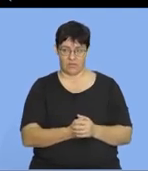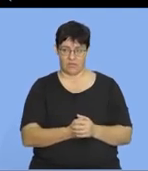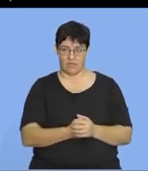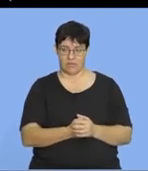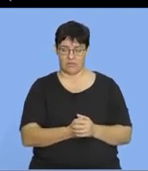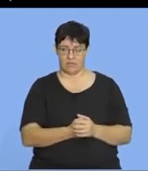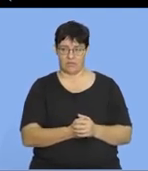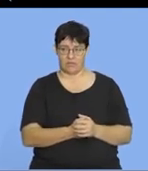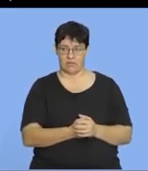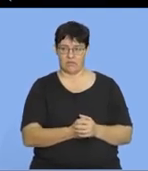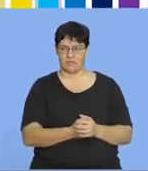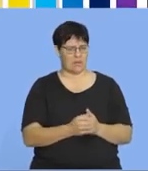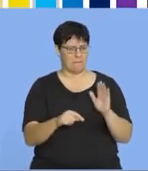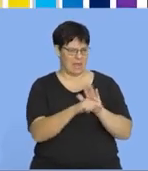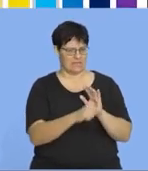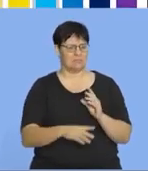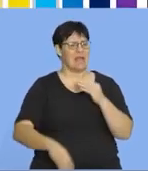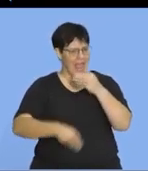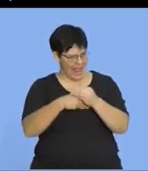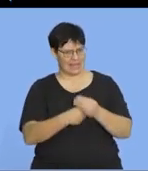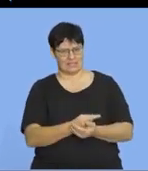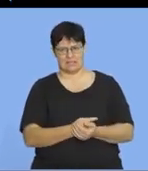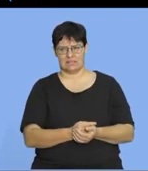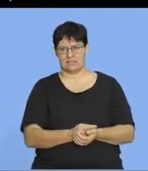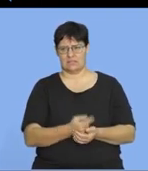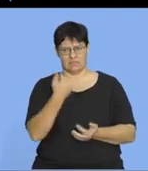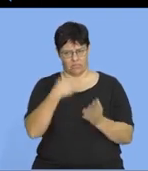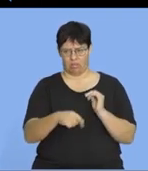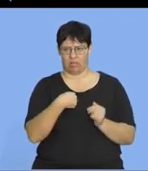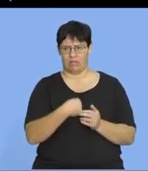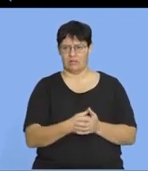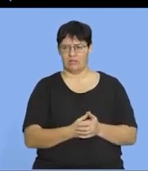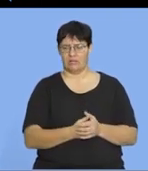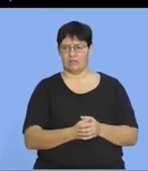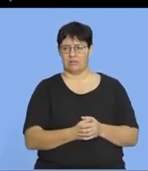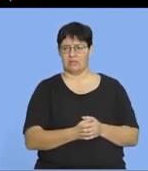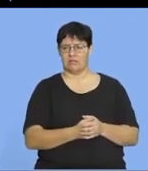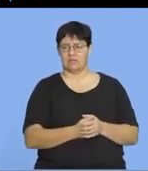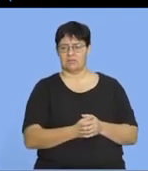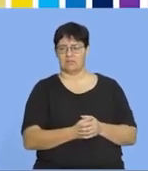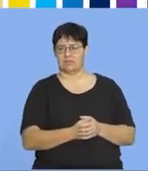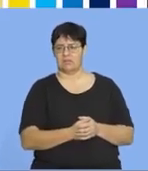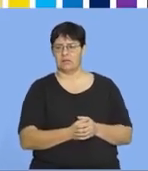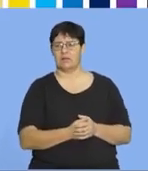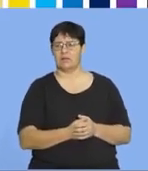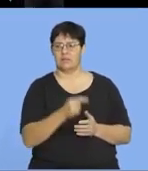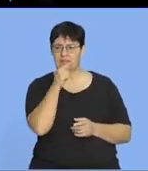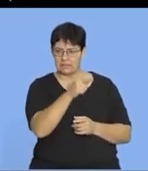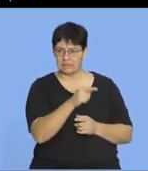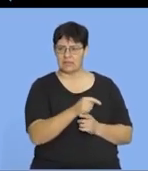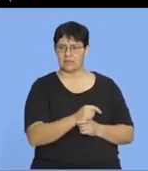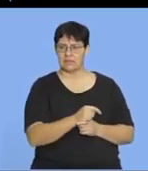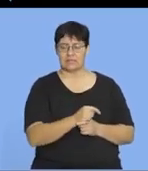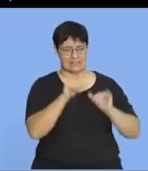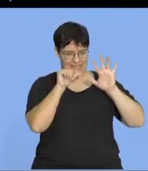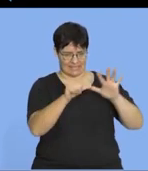And that's not minus 6, that's got to be plus 6. That's ridiculous. Then it would be somewhere in the center of